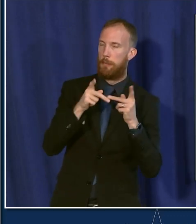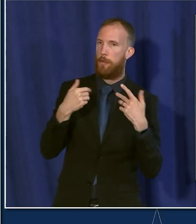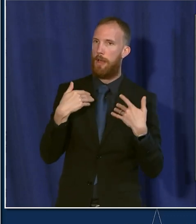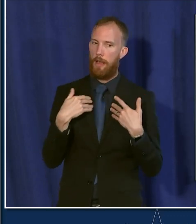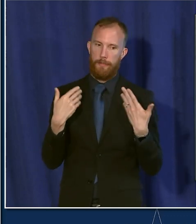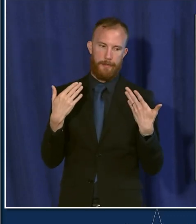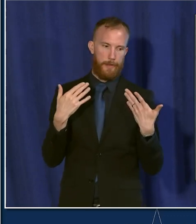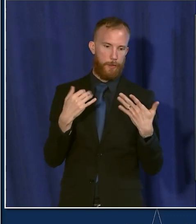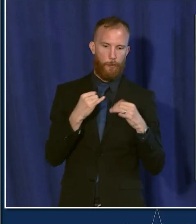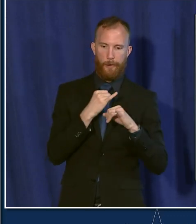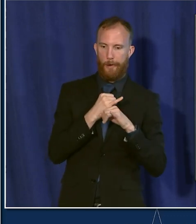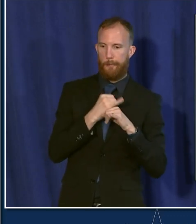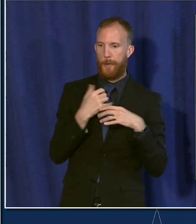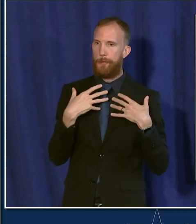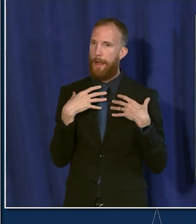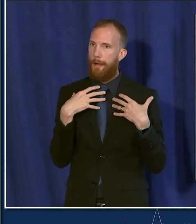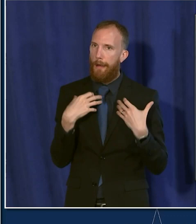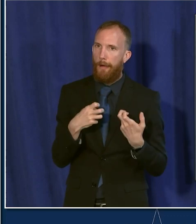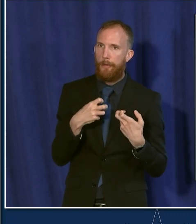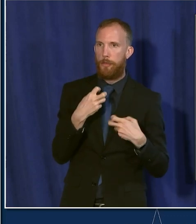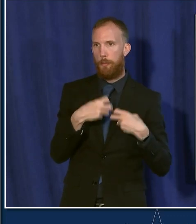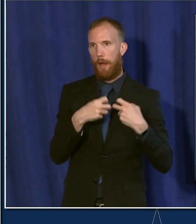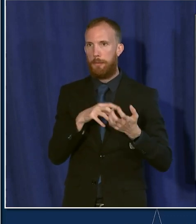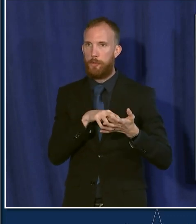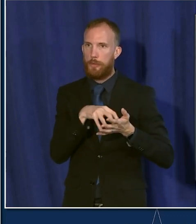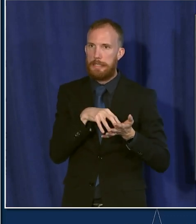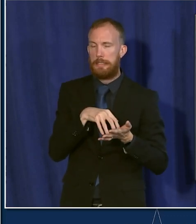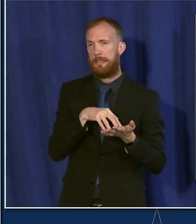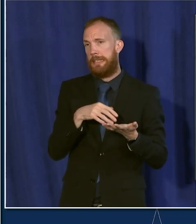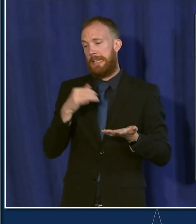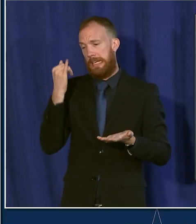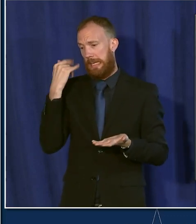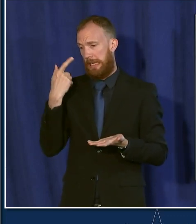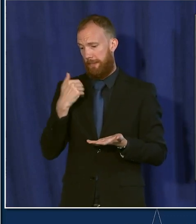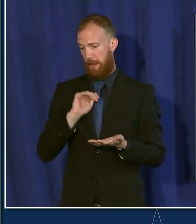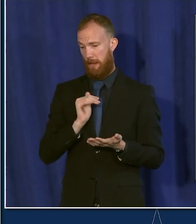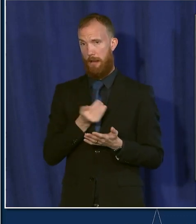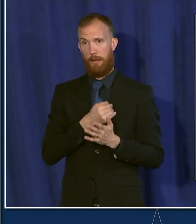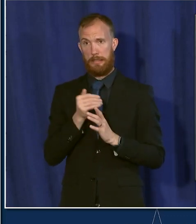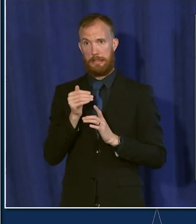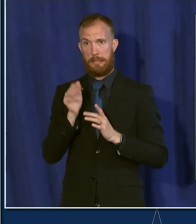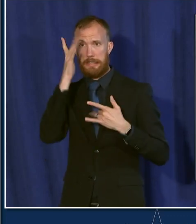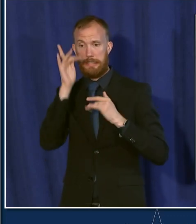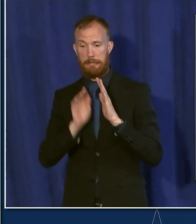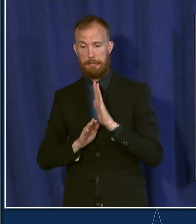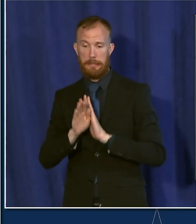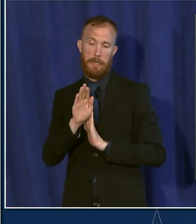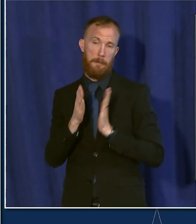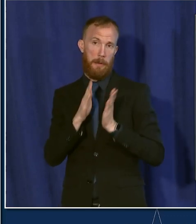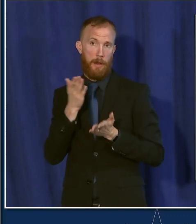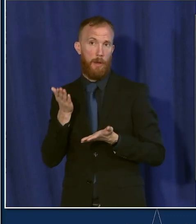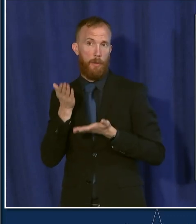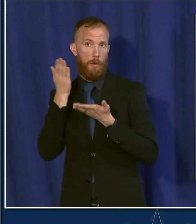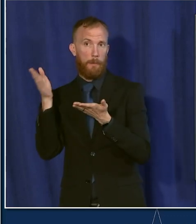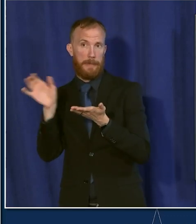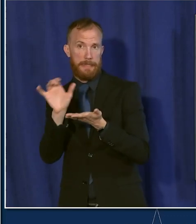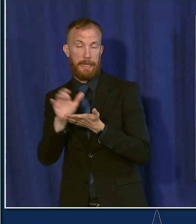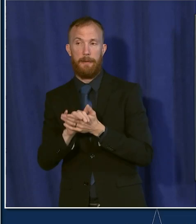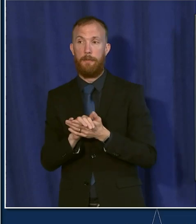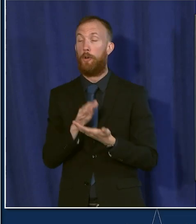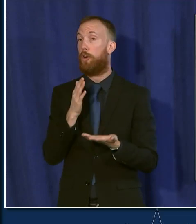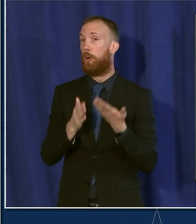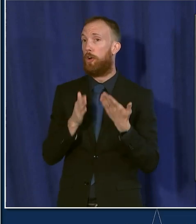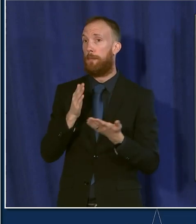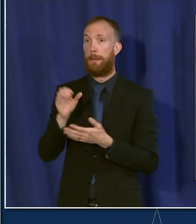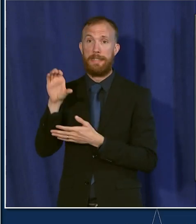be more careful. I could see us potentially doing a recommendation around that if we got to a higher point. Or, might they actually recommend that, in some of these